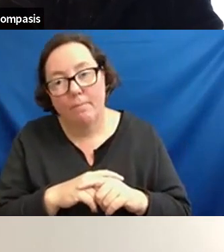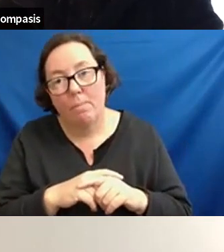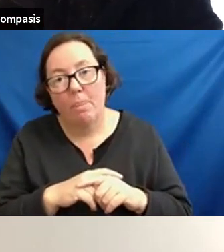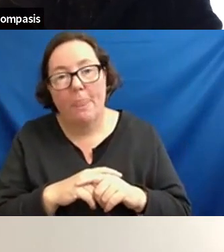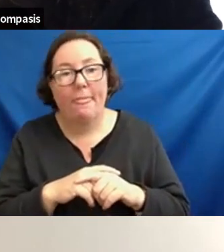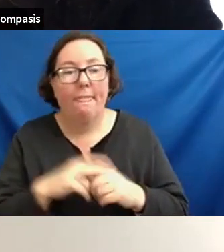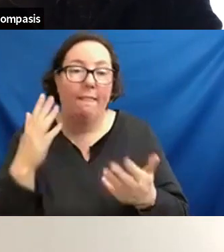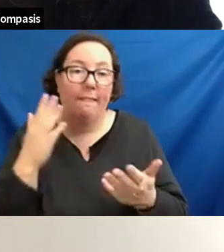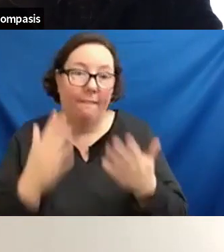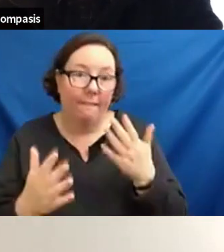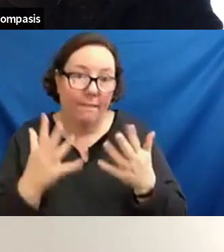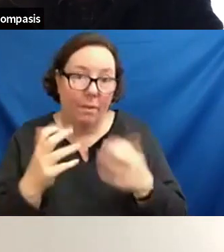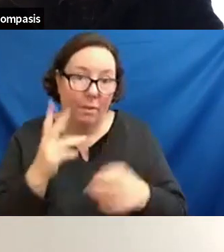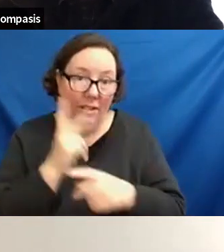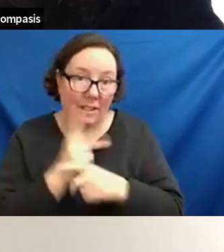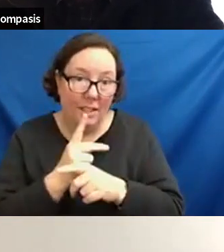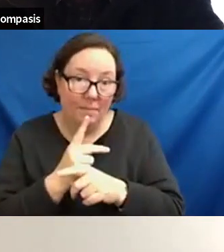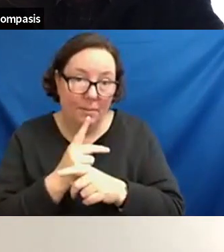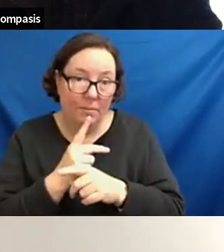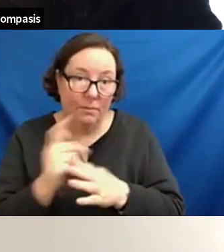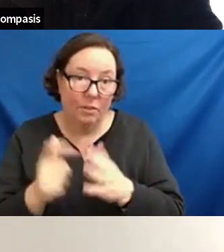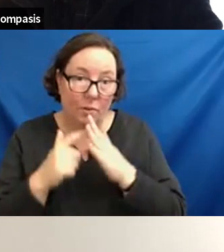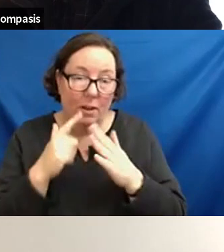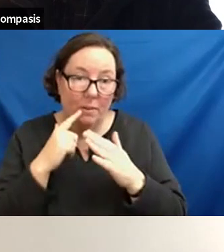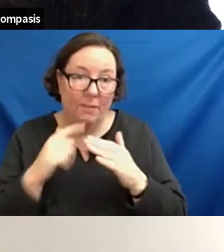We may want to stick with that, or we may want to